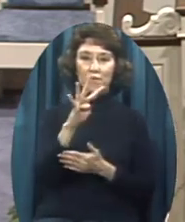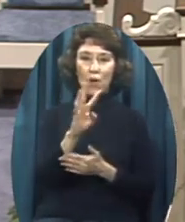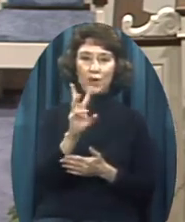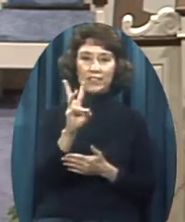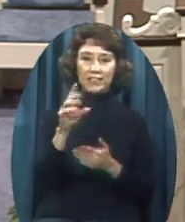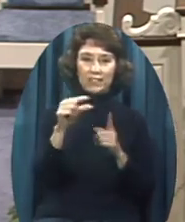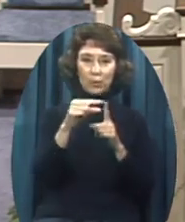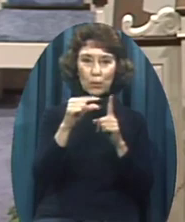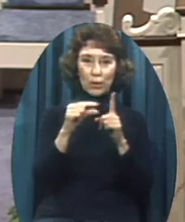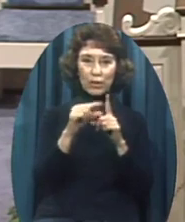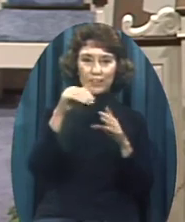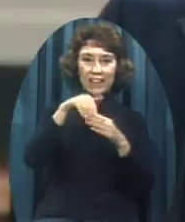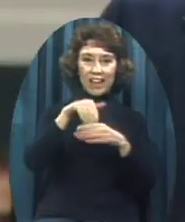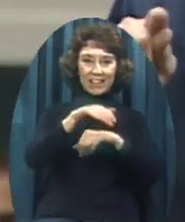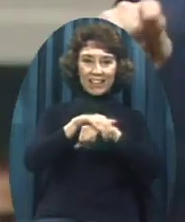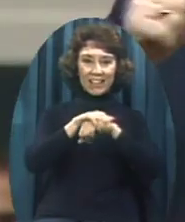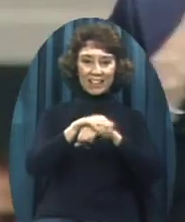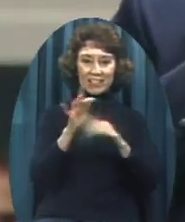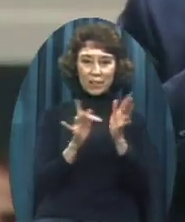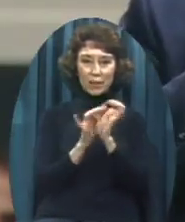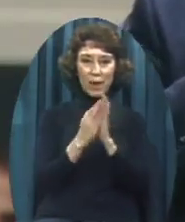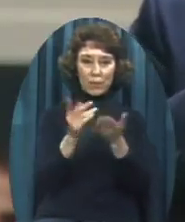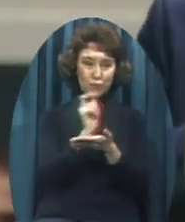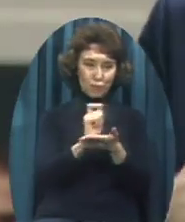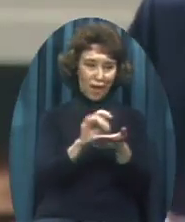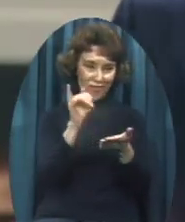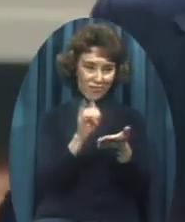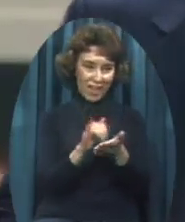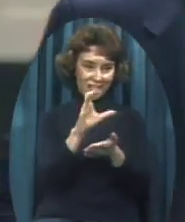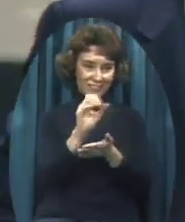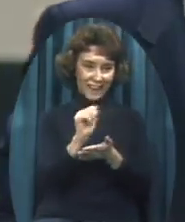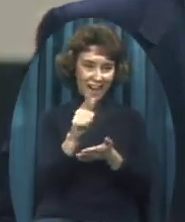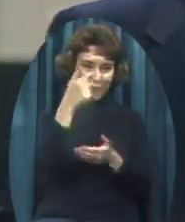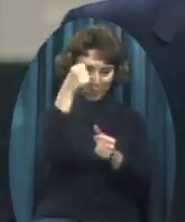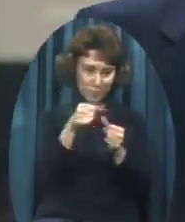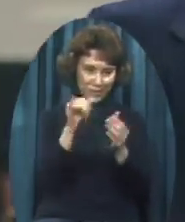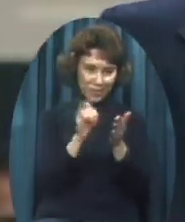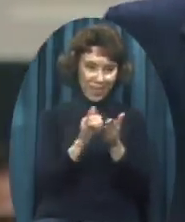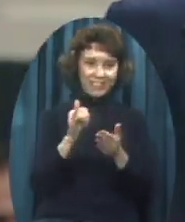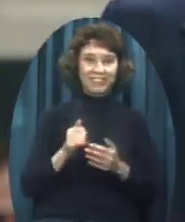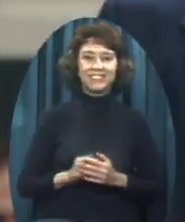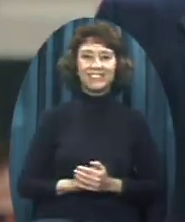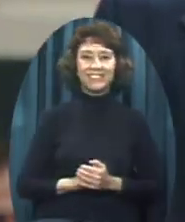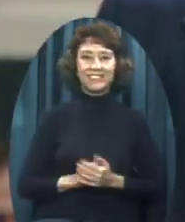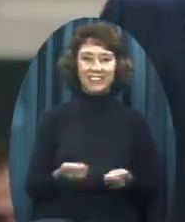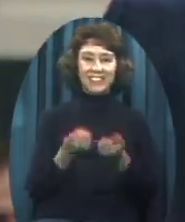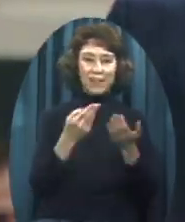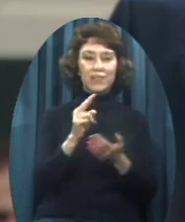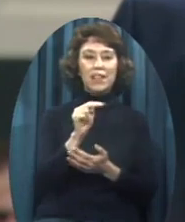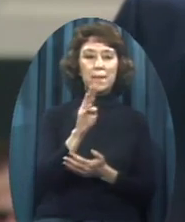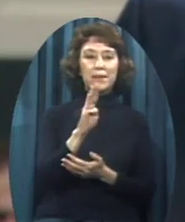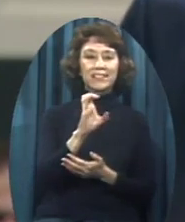773,746 words in the English Bible. Write that down, Cal. Give that to NBC if you would.